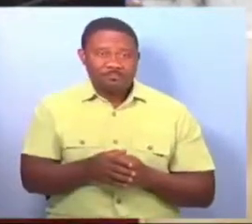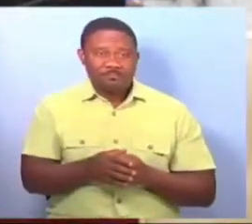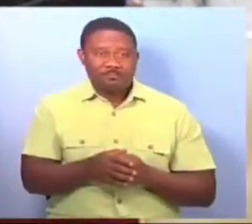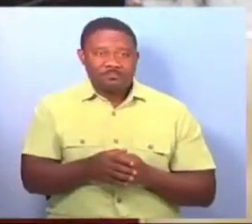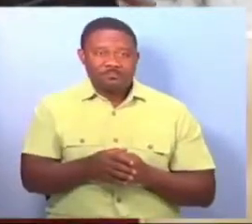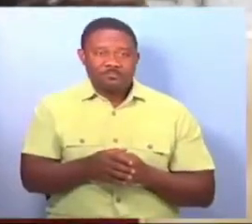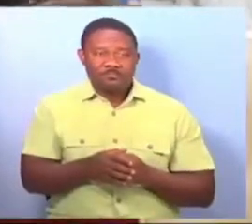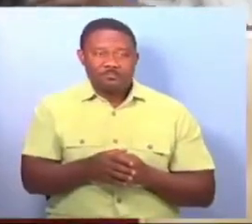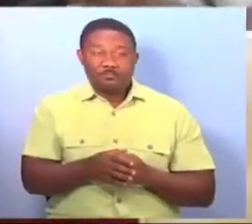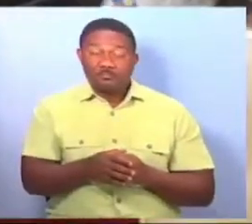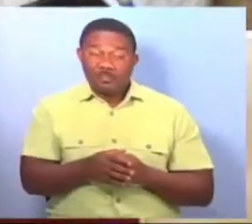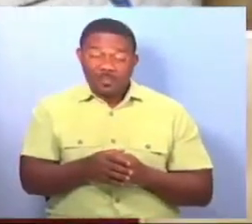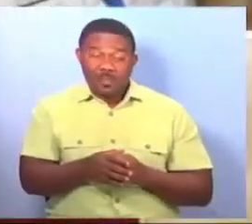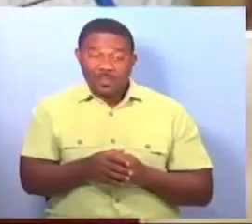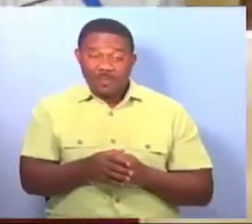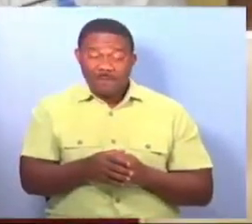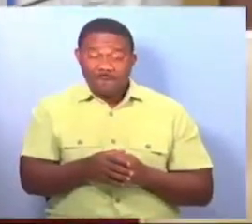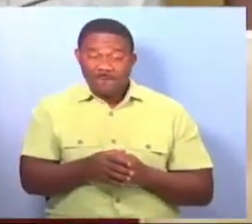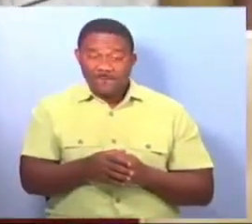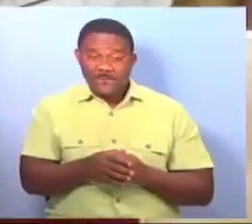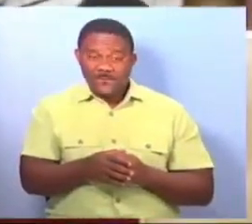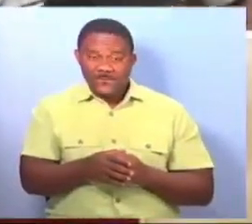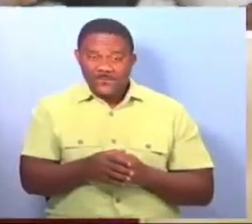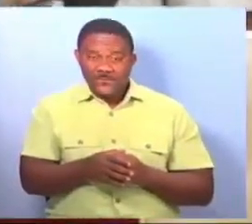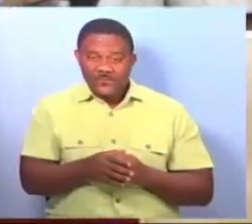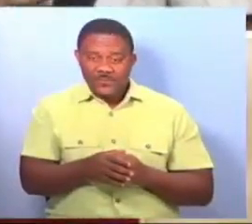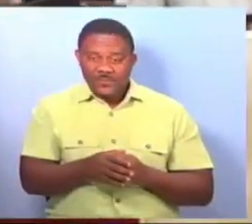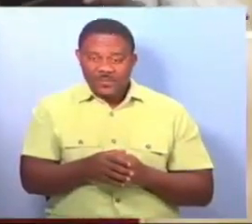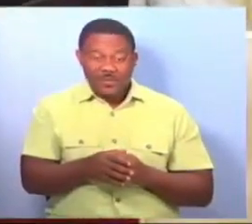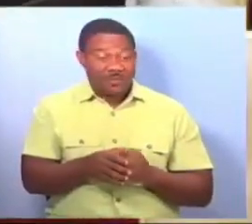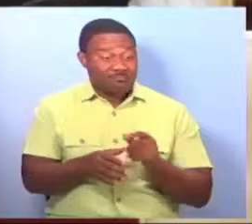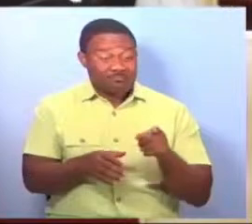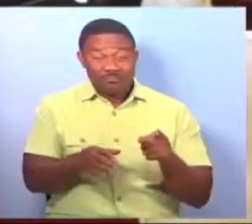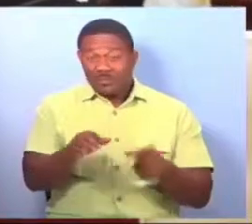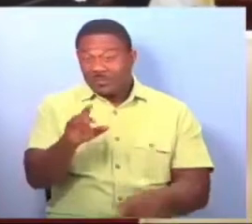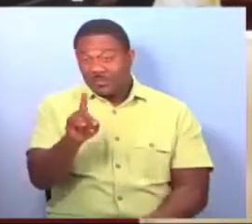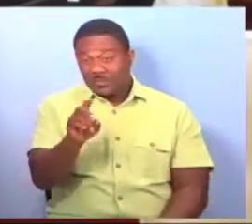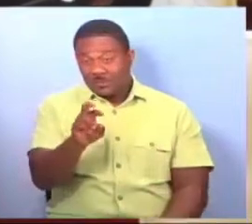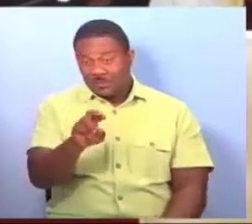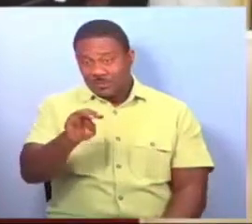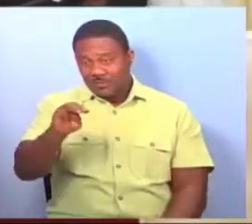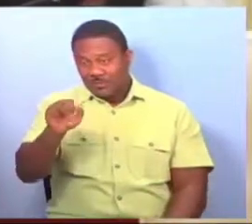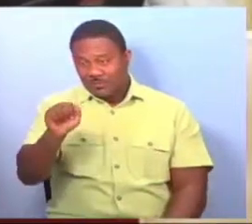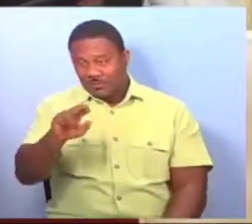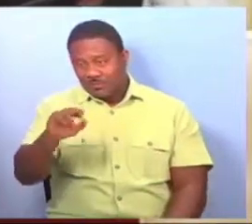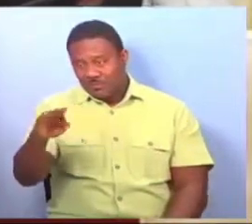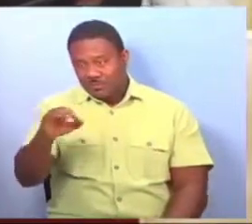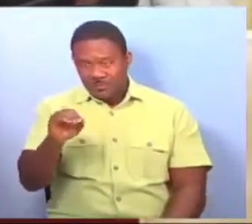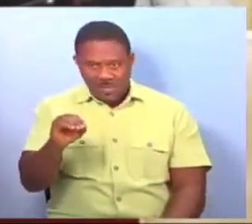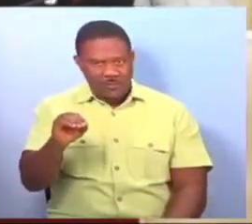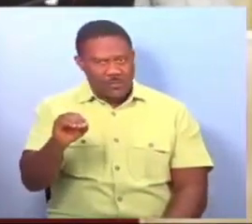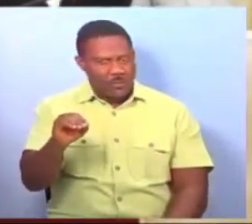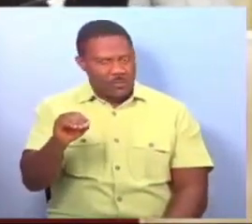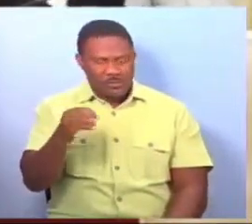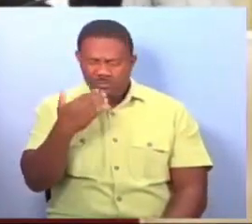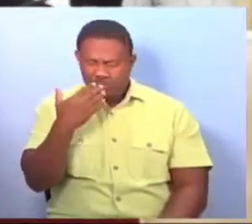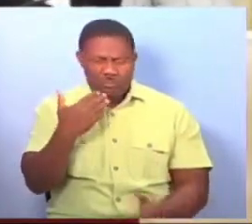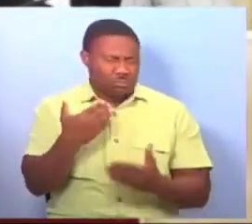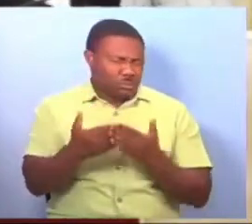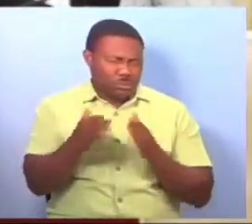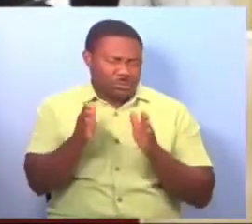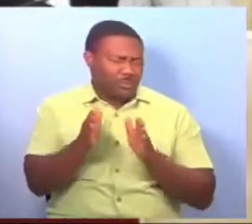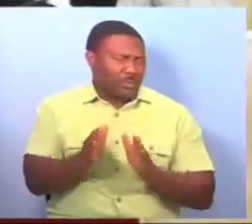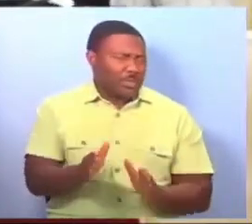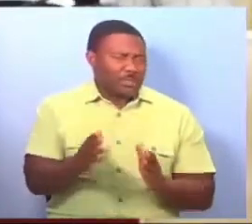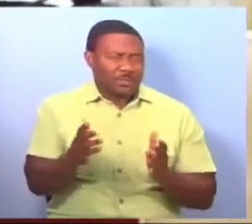Dr. Mafo is a very nice person who transcended political boundaries.